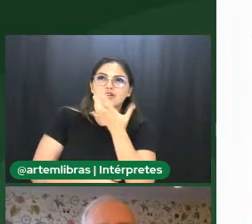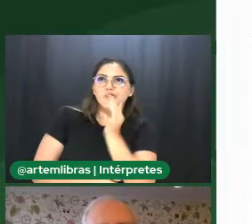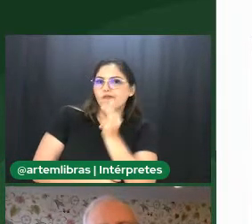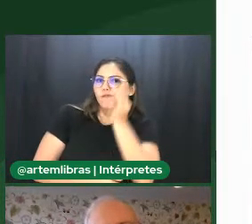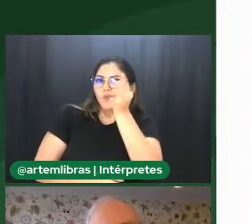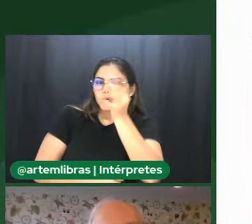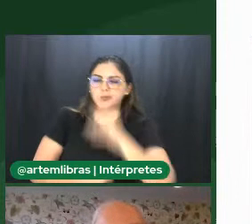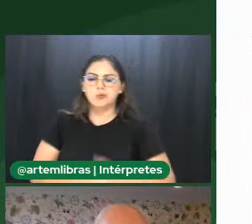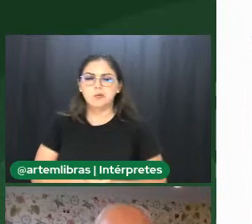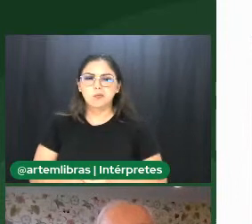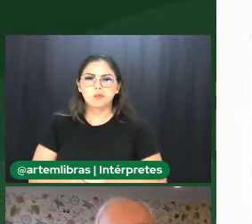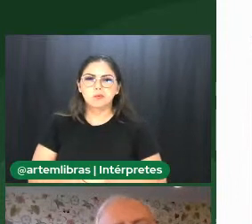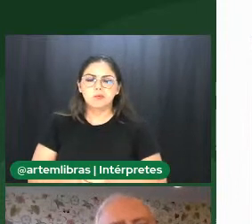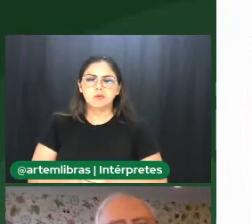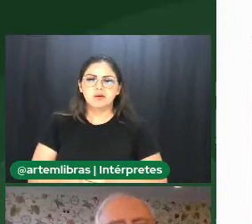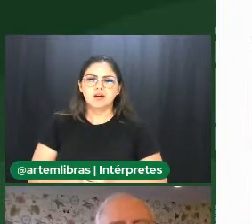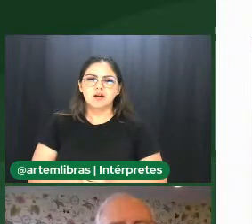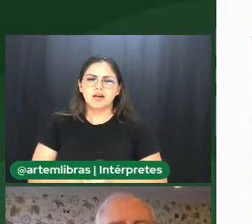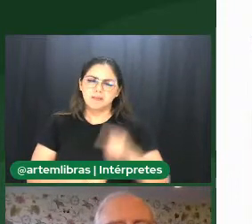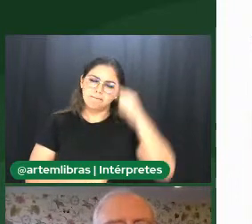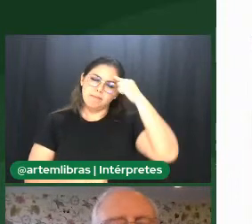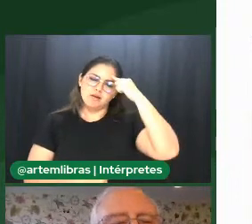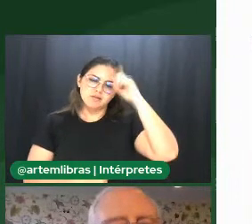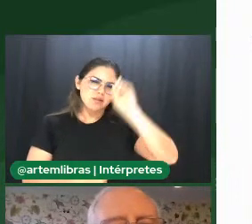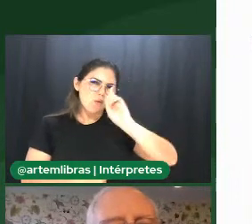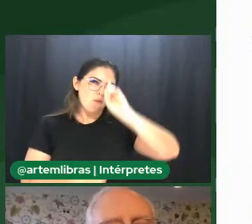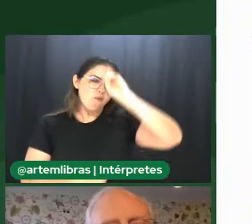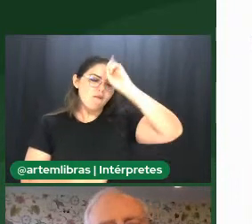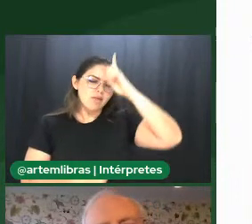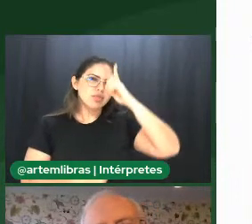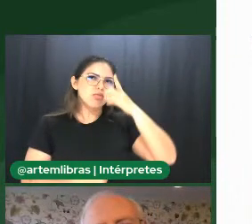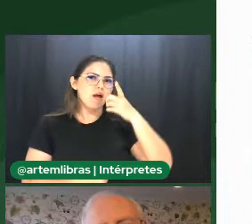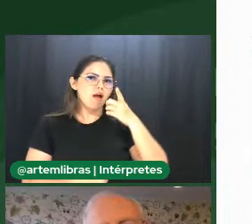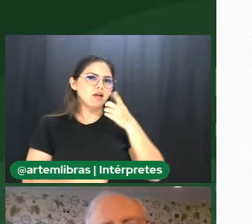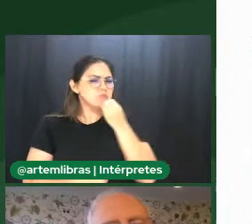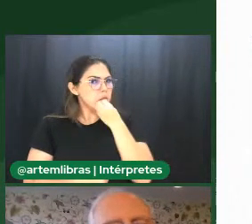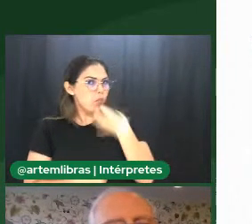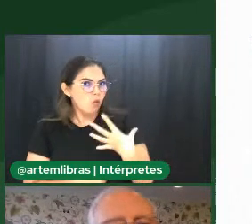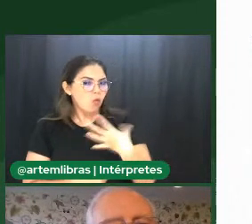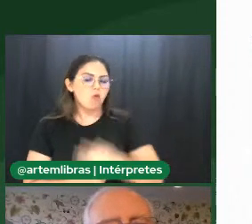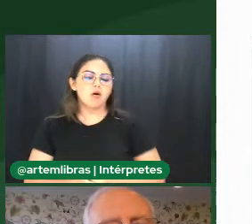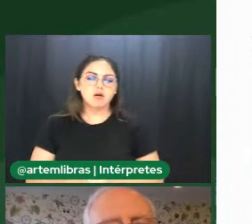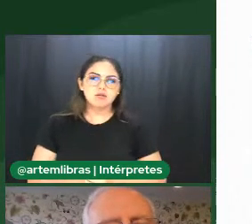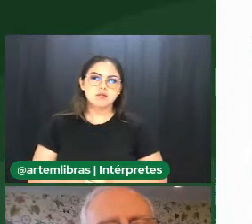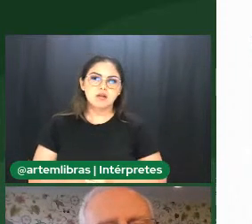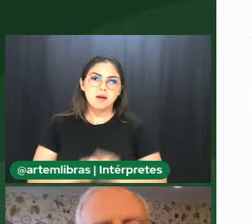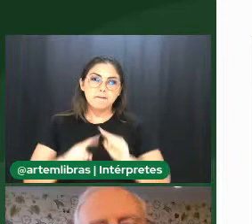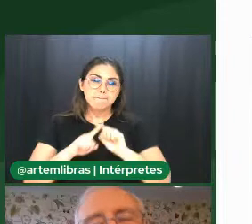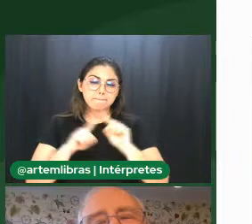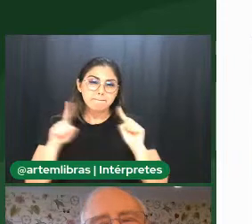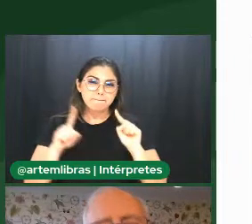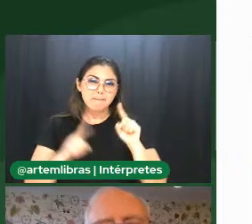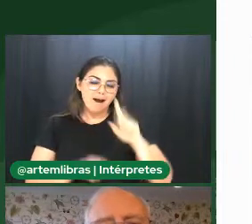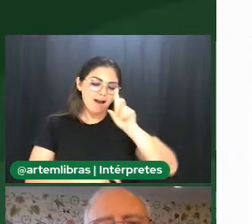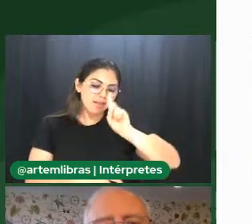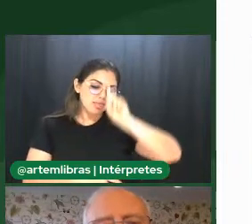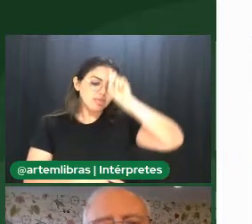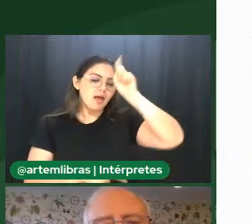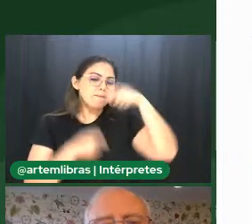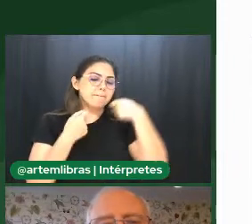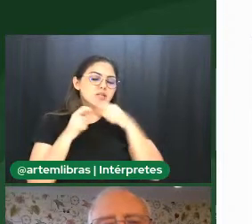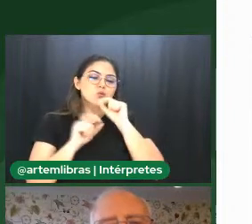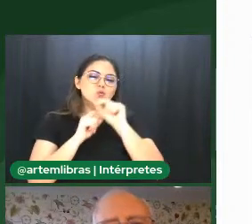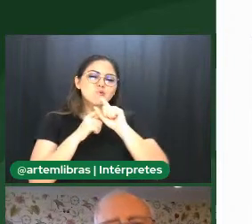but they need to be refined to make them to a guide for